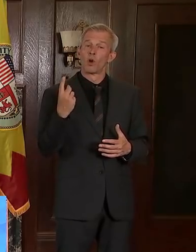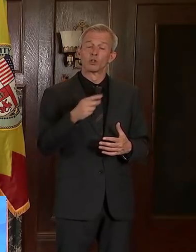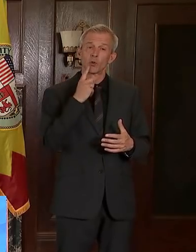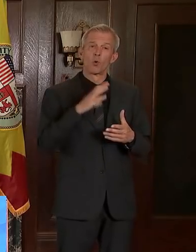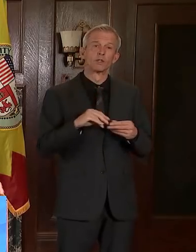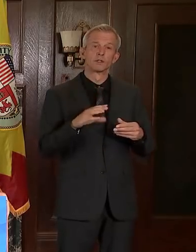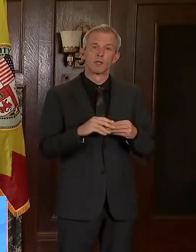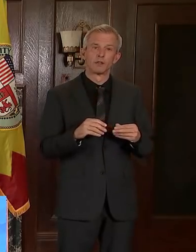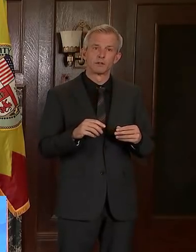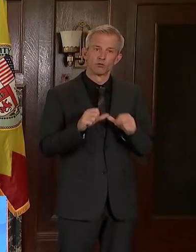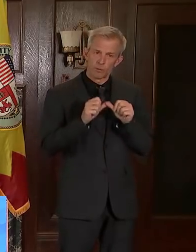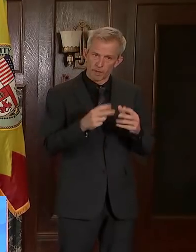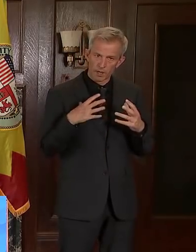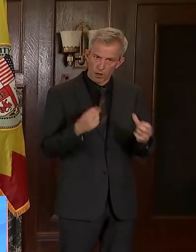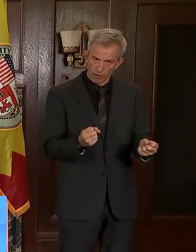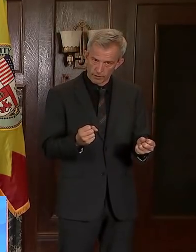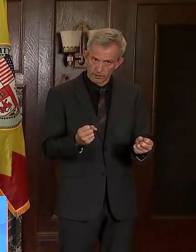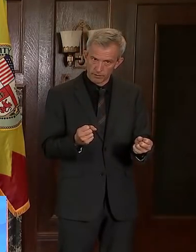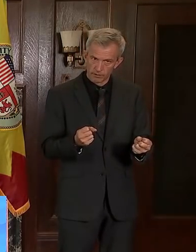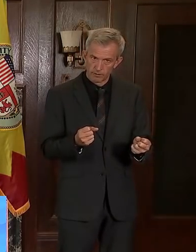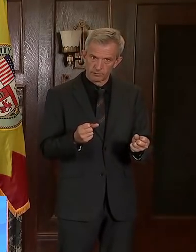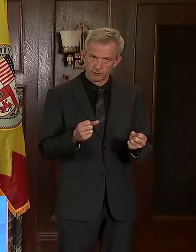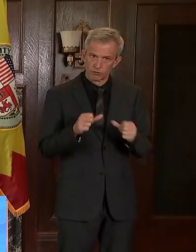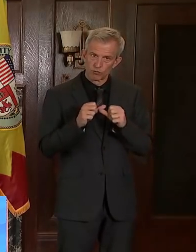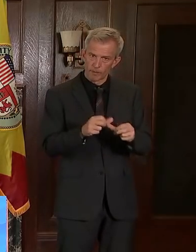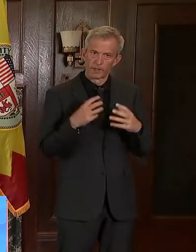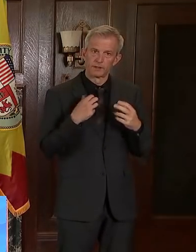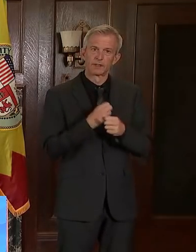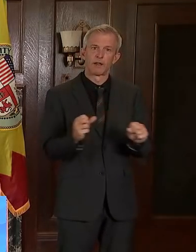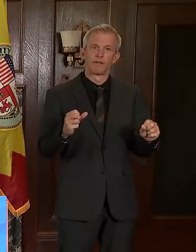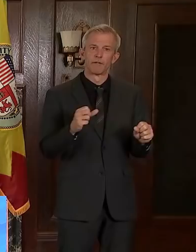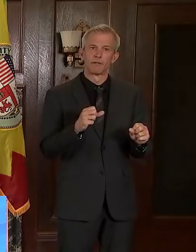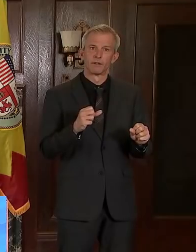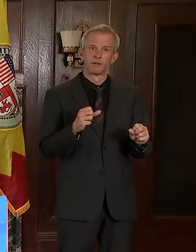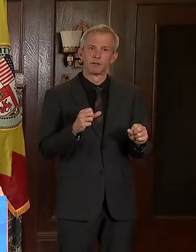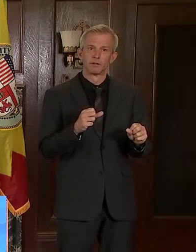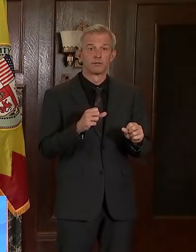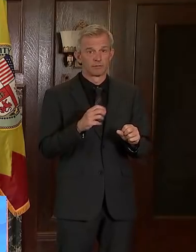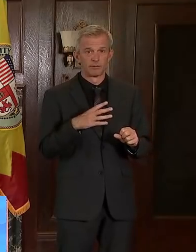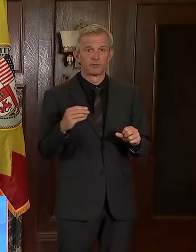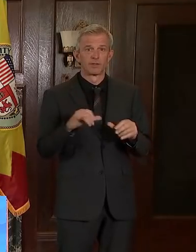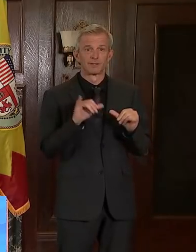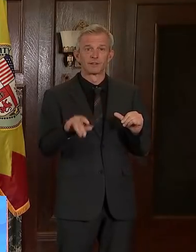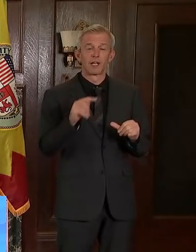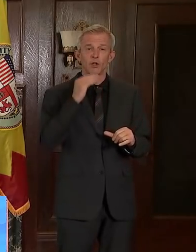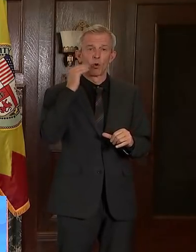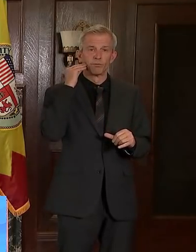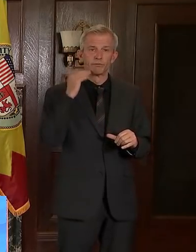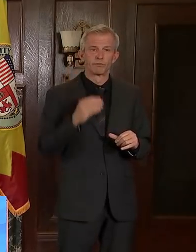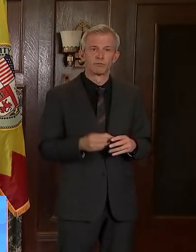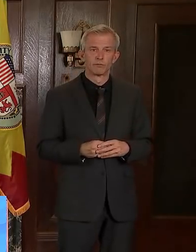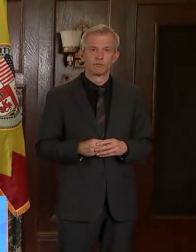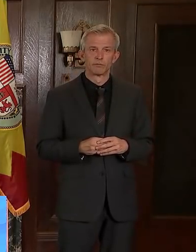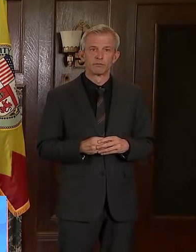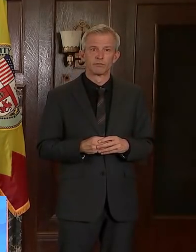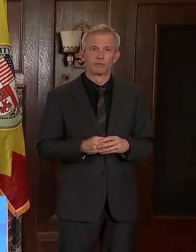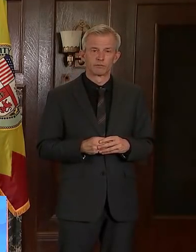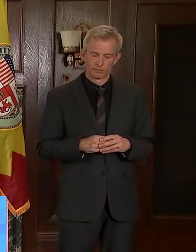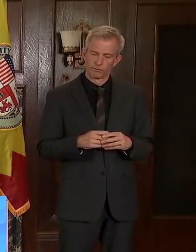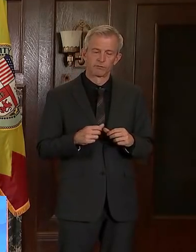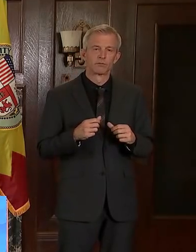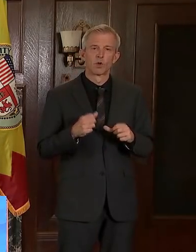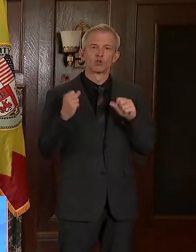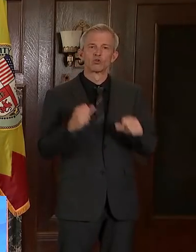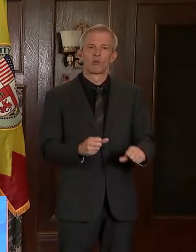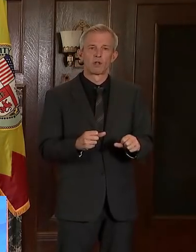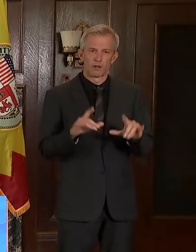say, stay healthy, stay safe, and stay at home. Much love and much